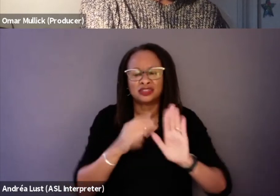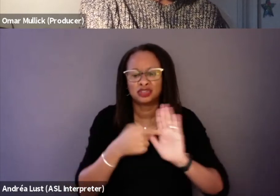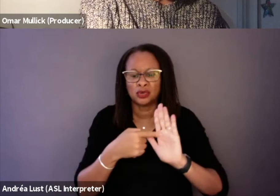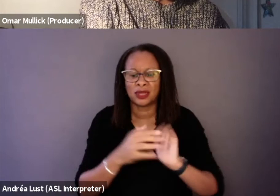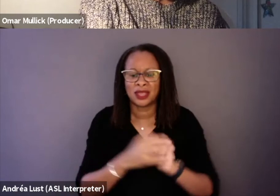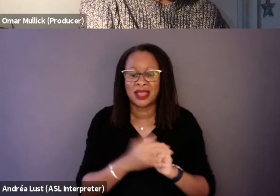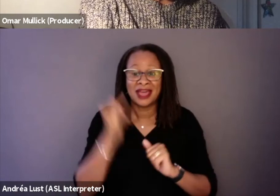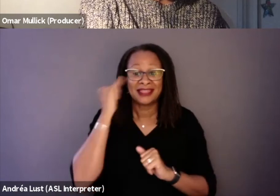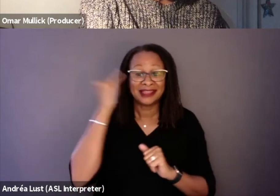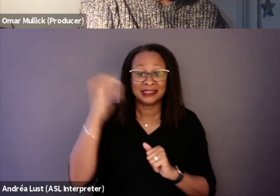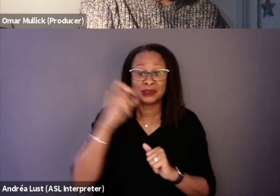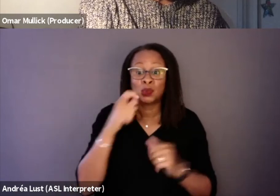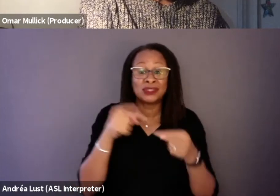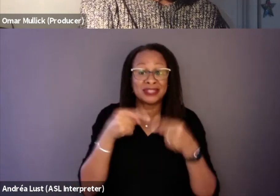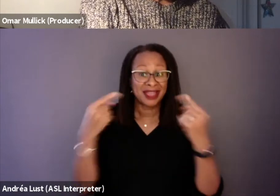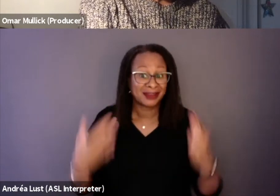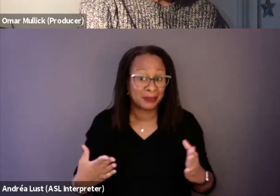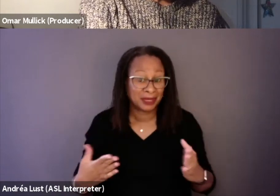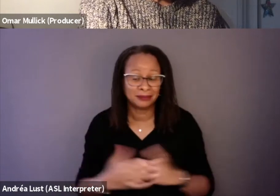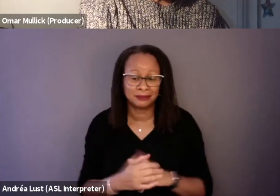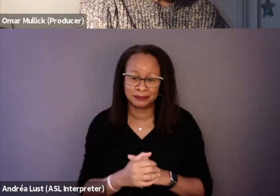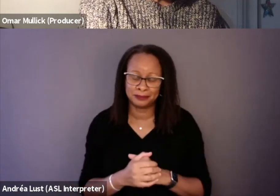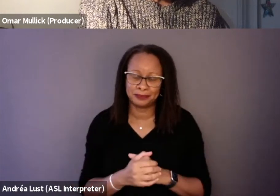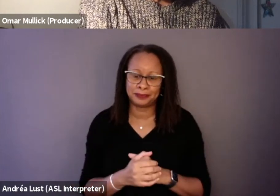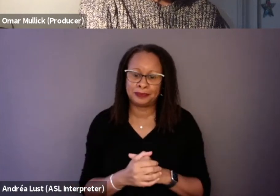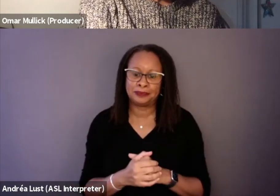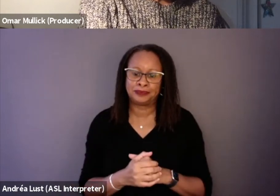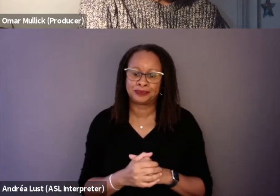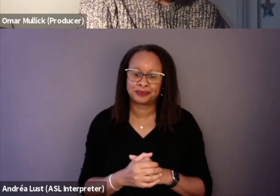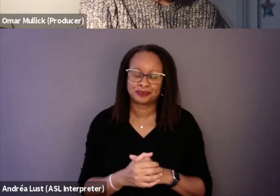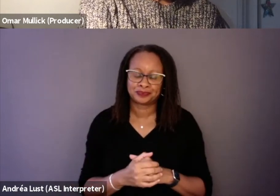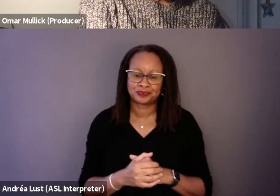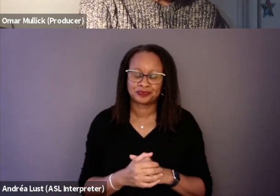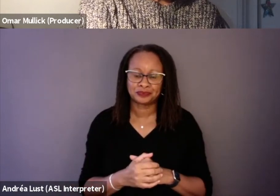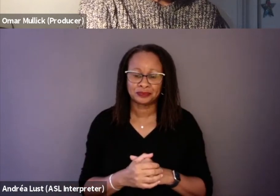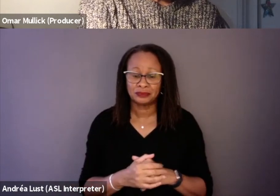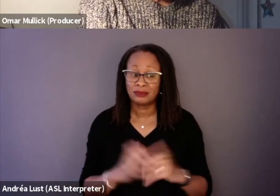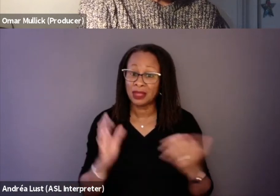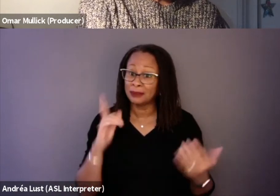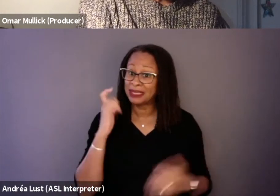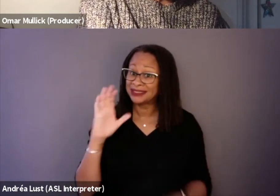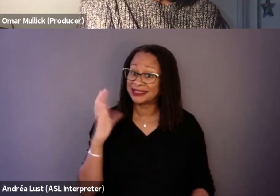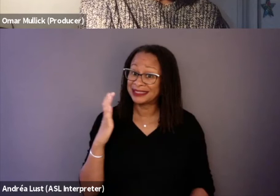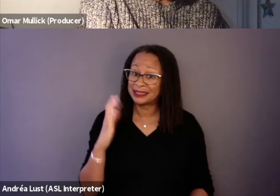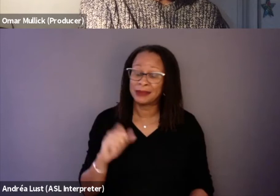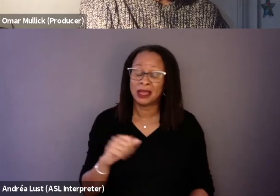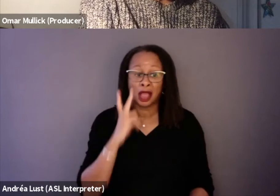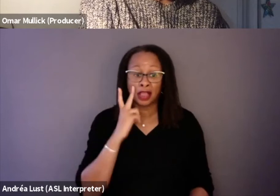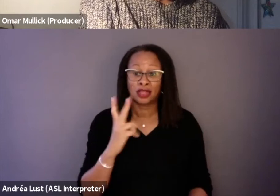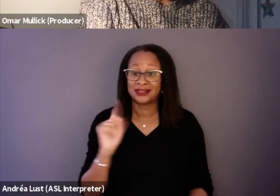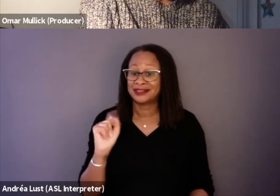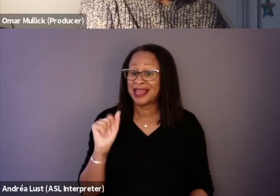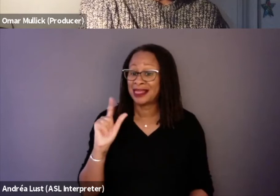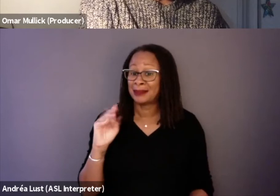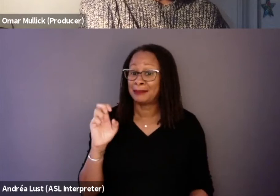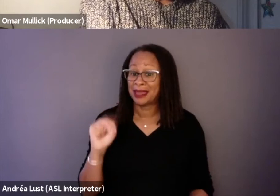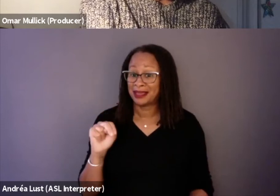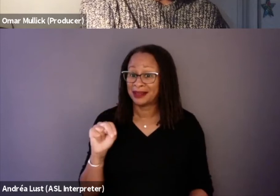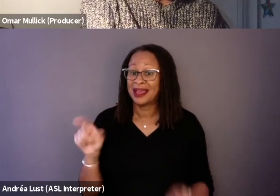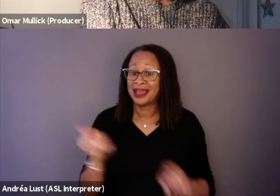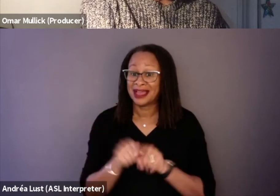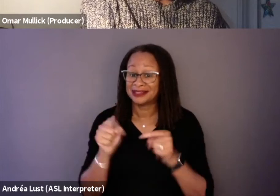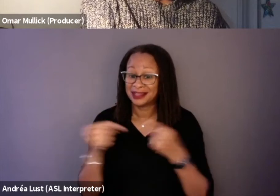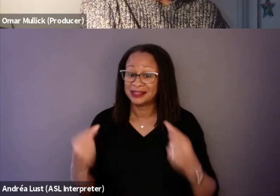is the enemy, because it's kind of like, on the one hand, it could be easy to look at the Taliban as the enemy. On the other hand,